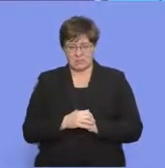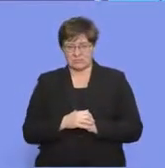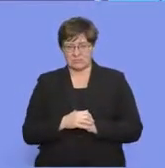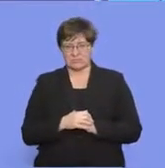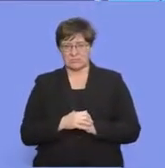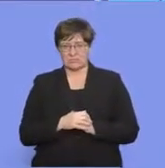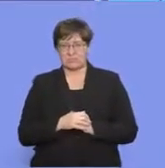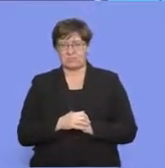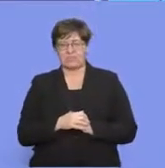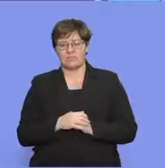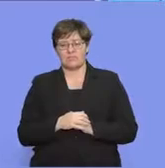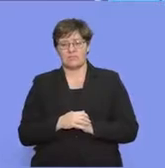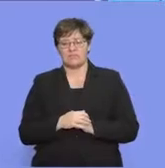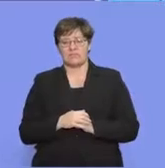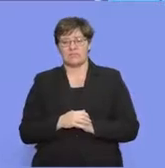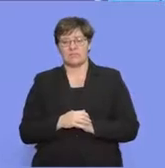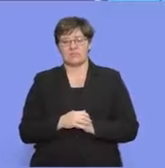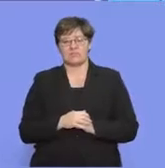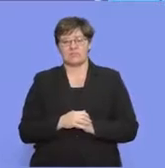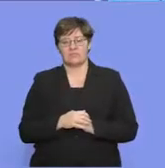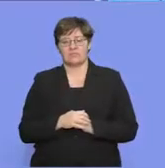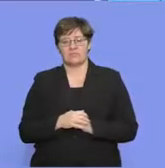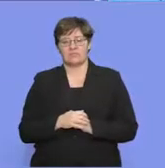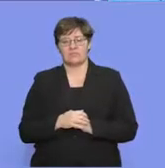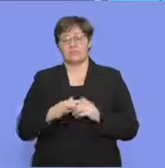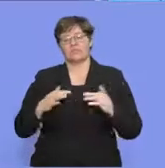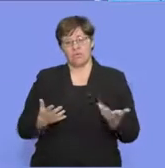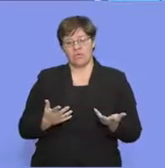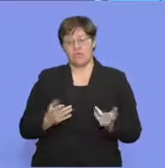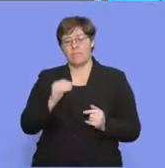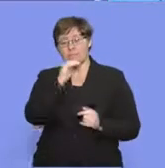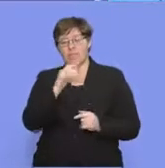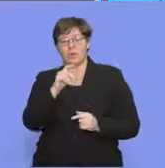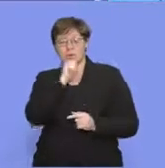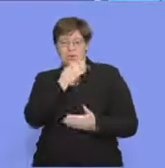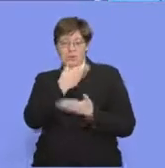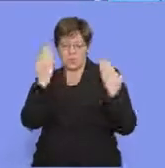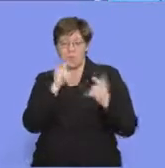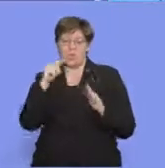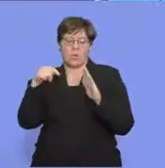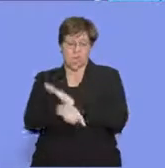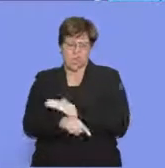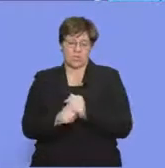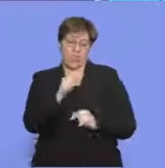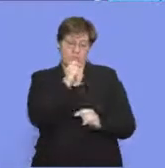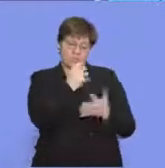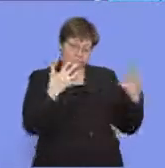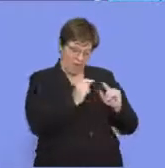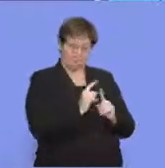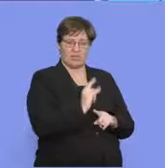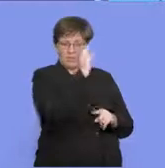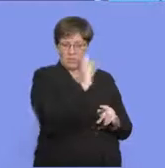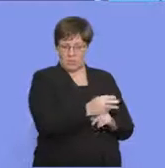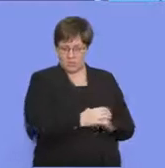burrows, they then they disappeared. So that was disuse. And then basically that characteristic that